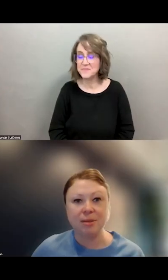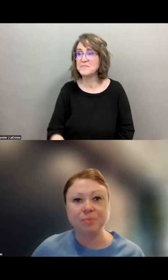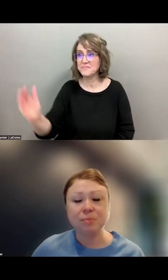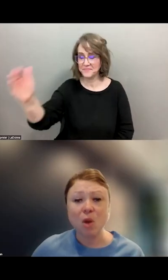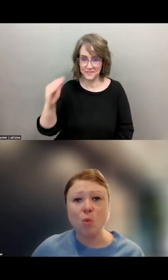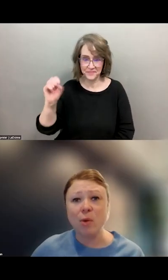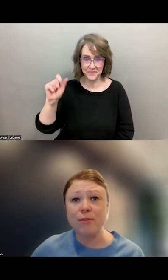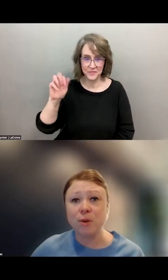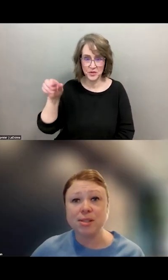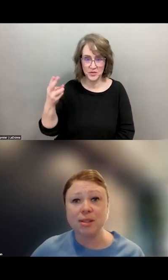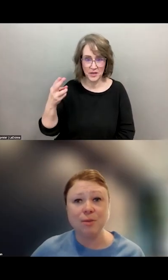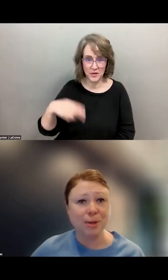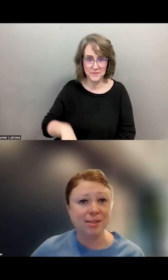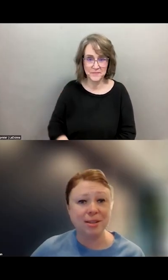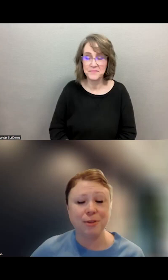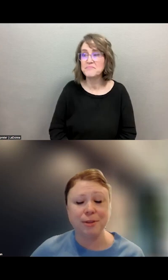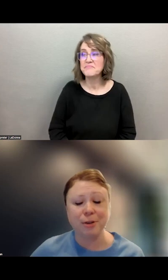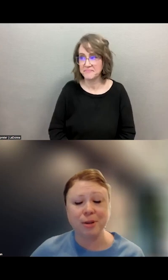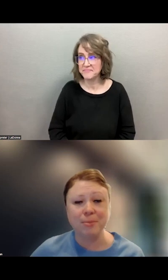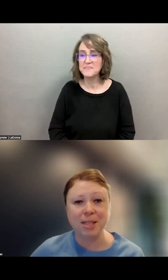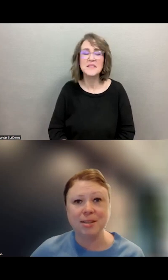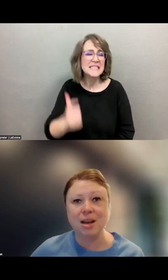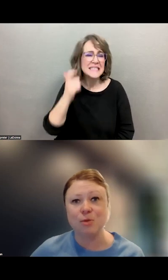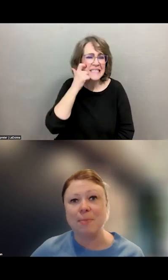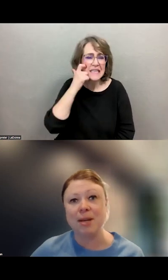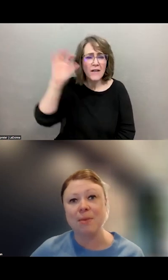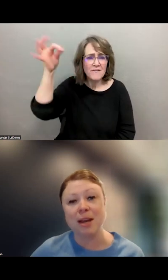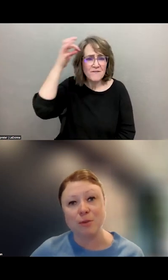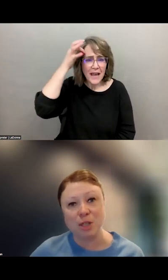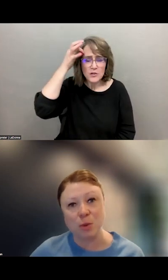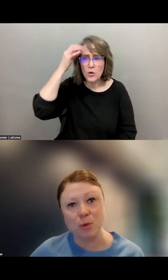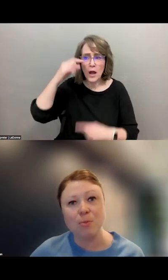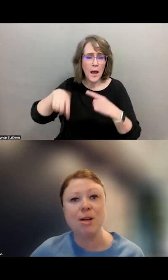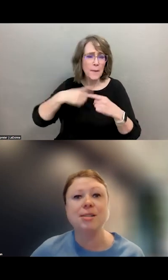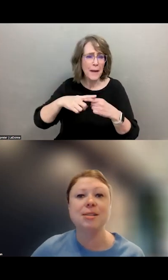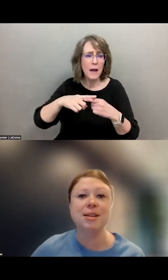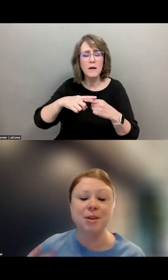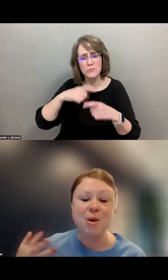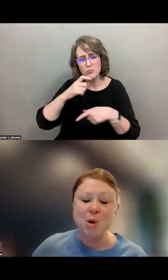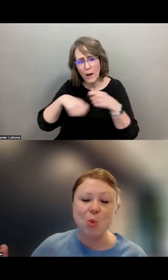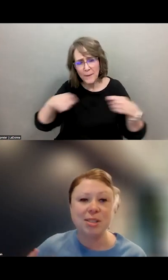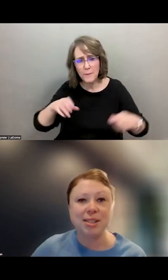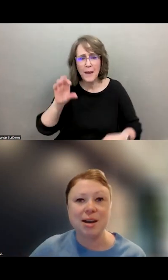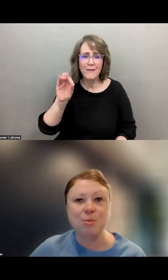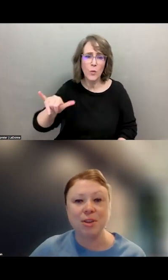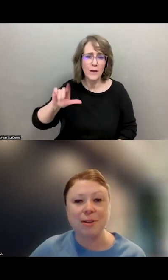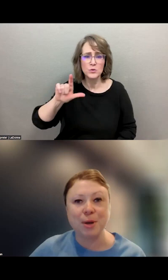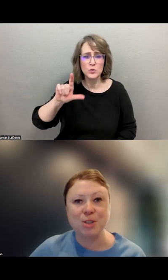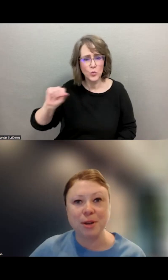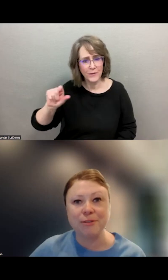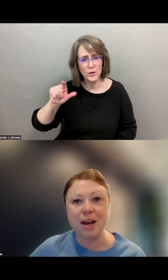slide. While we focused a lot recently from the federal updates on wrapping up the FY24 process and what's to come